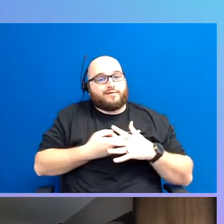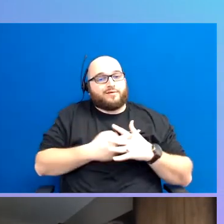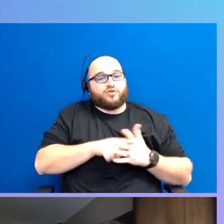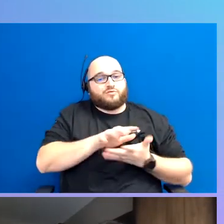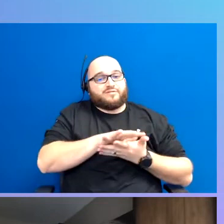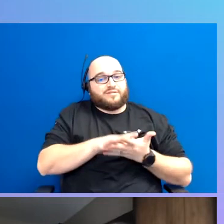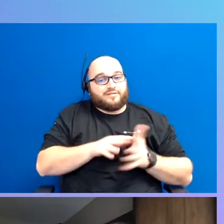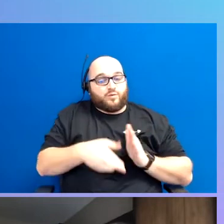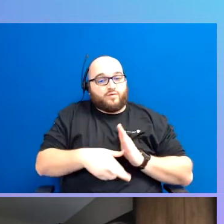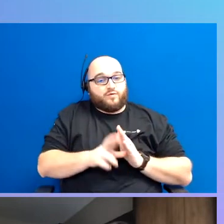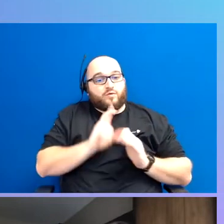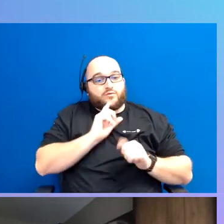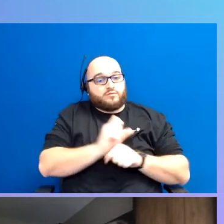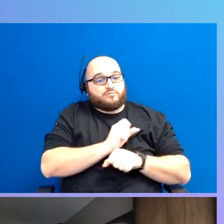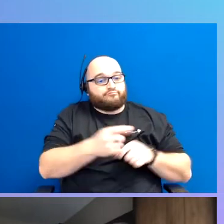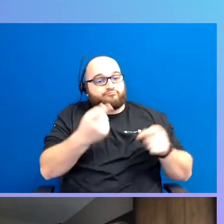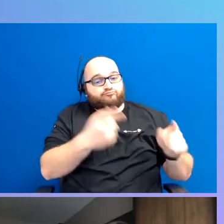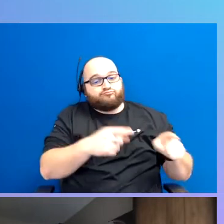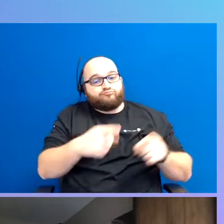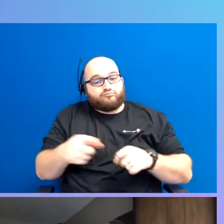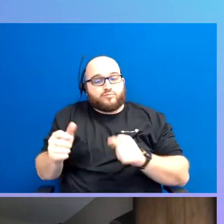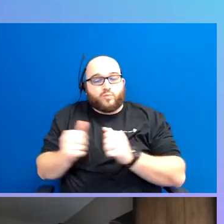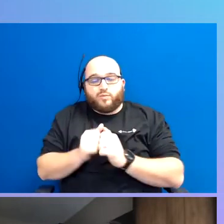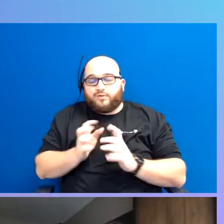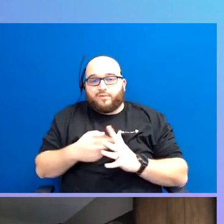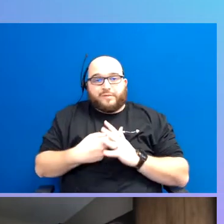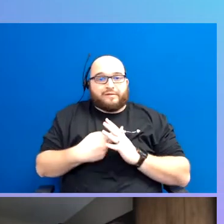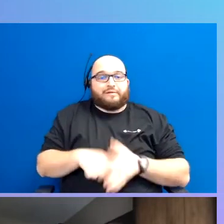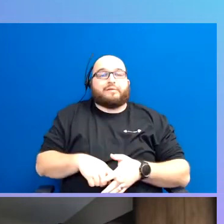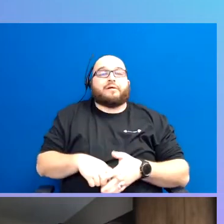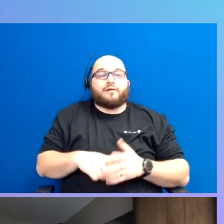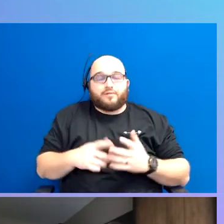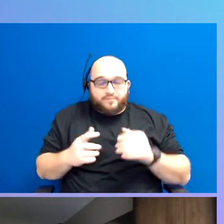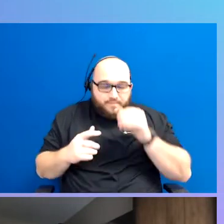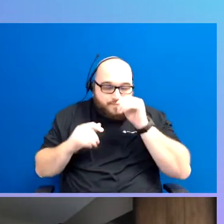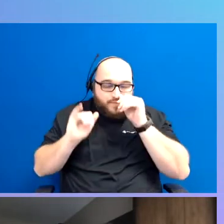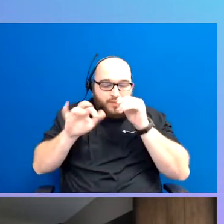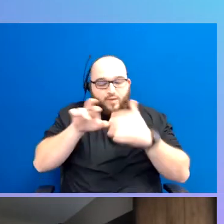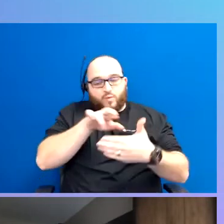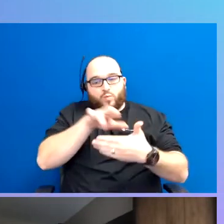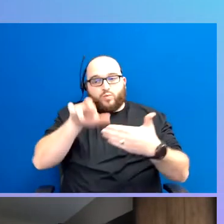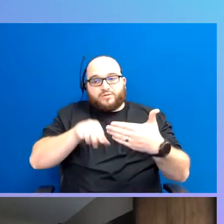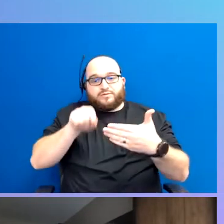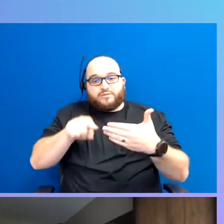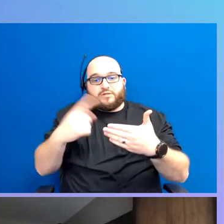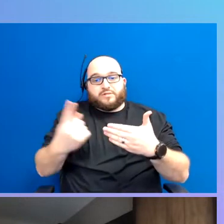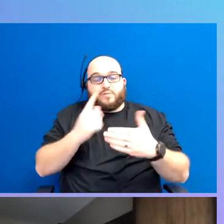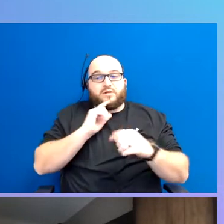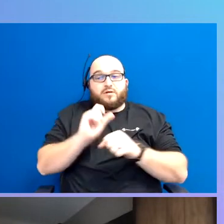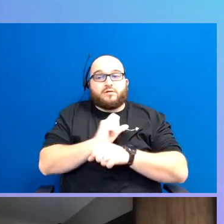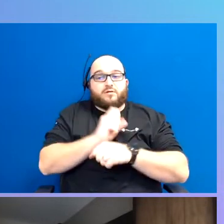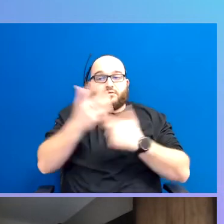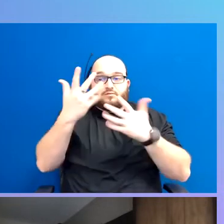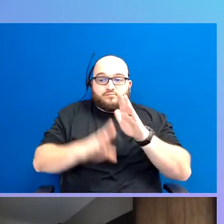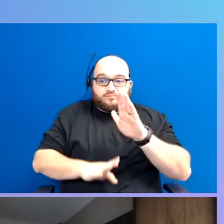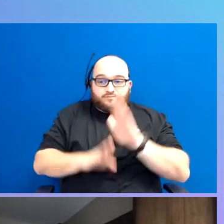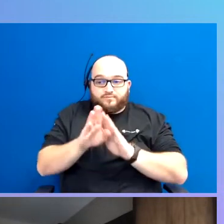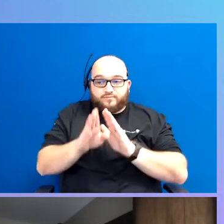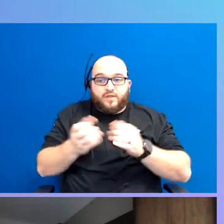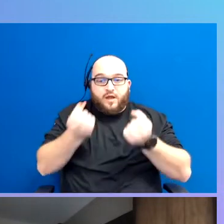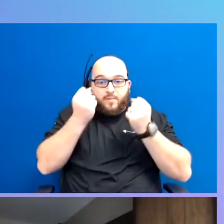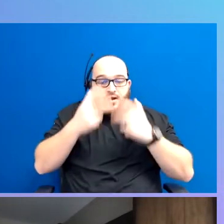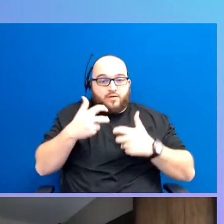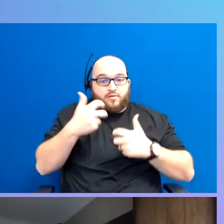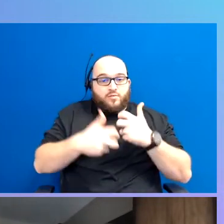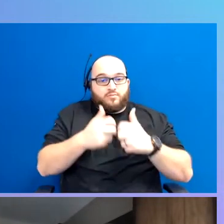were happening with early prototypes and wireframes. So as a result, when something was developed, the number of issues that came